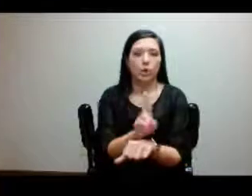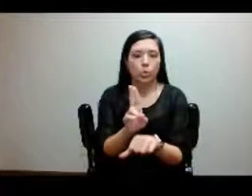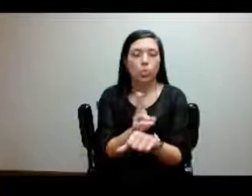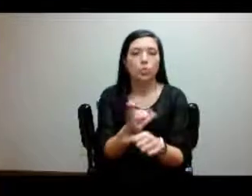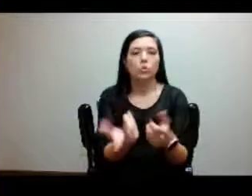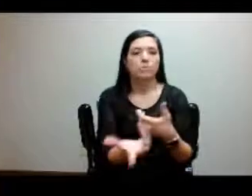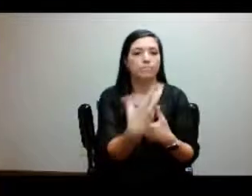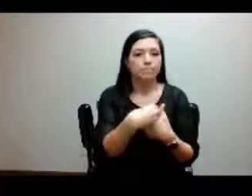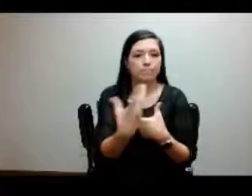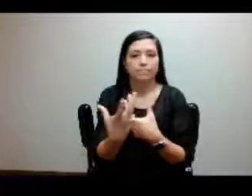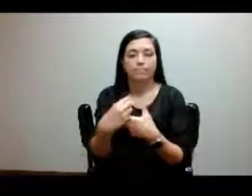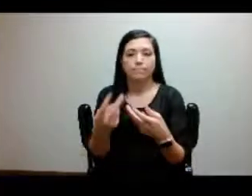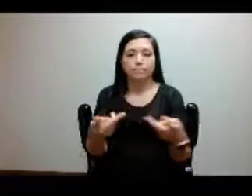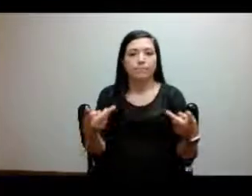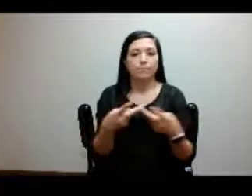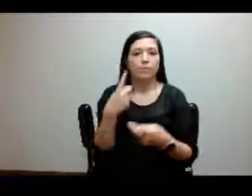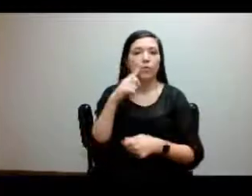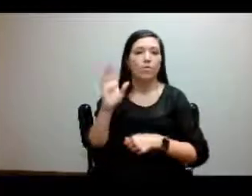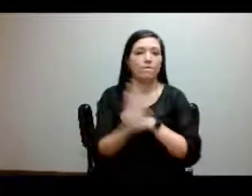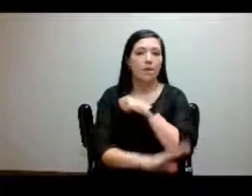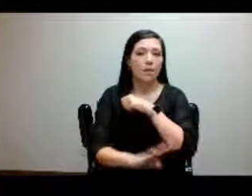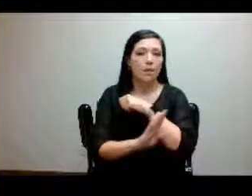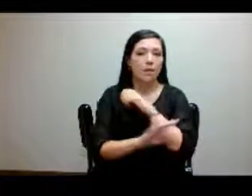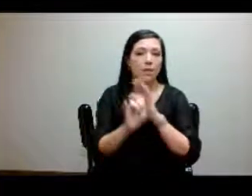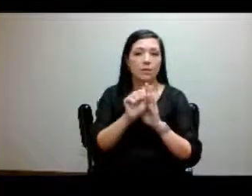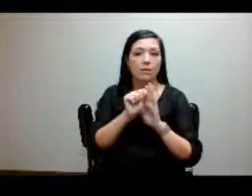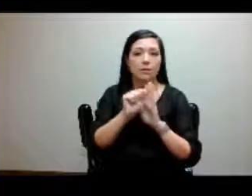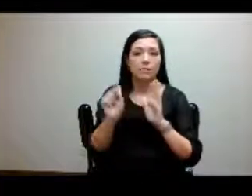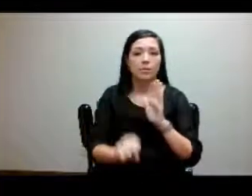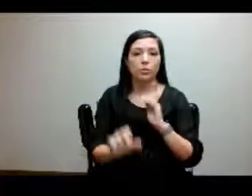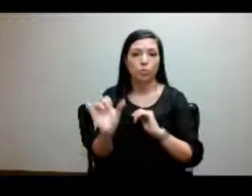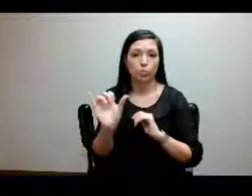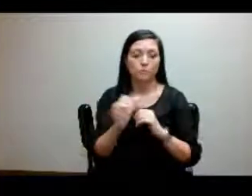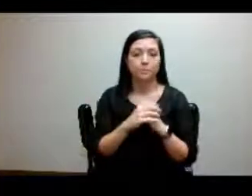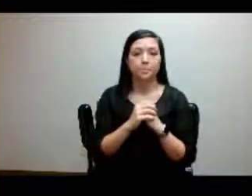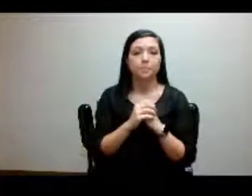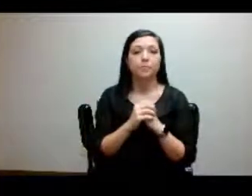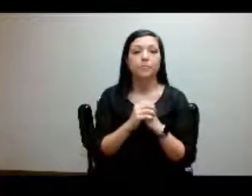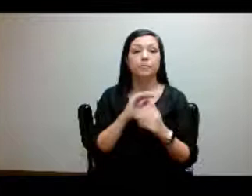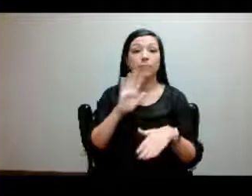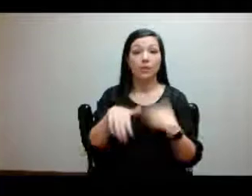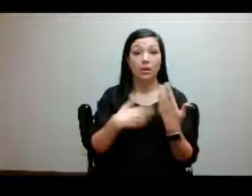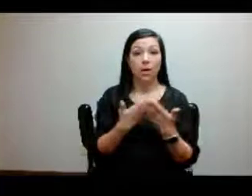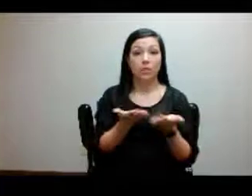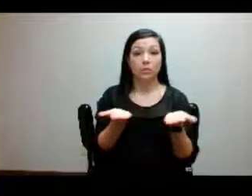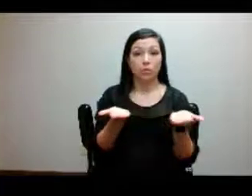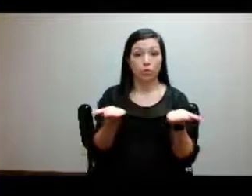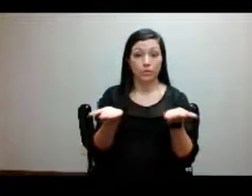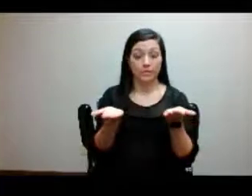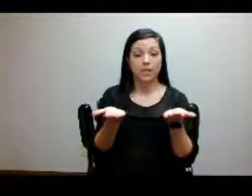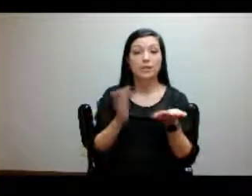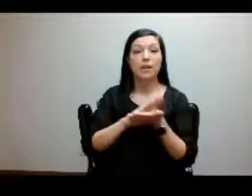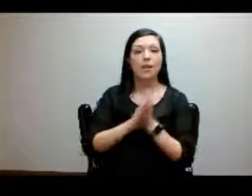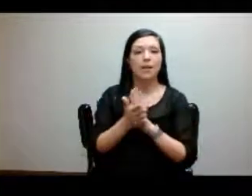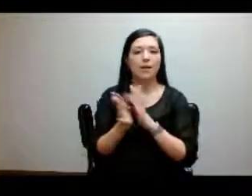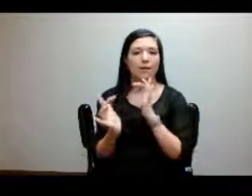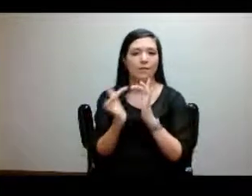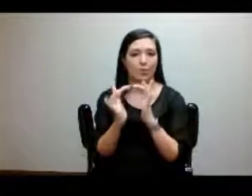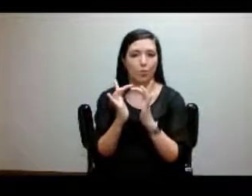engagement platform for the fall semester as well. We also took all of our services virtual. So